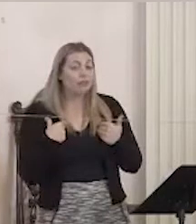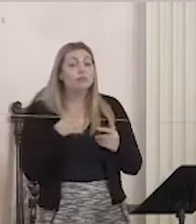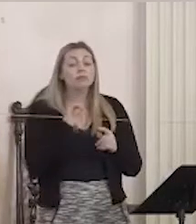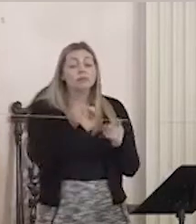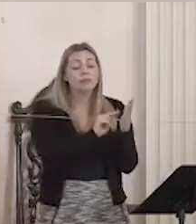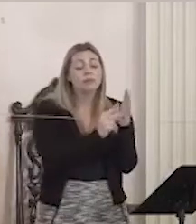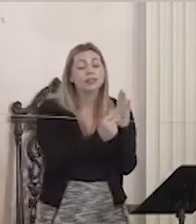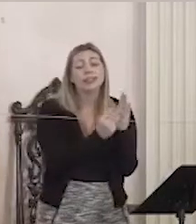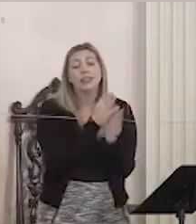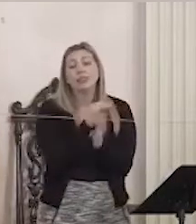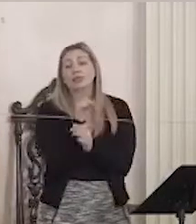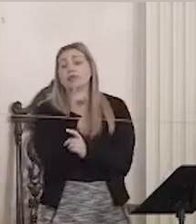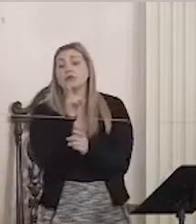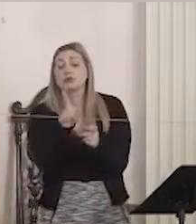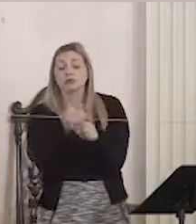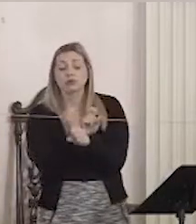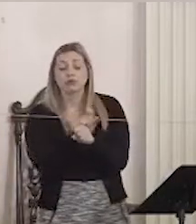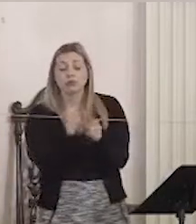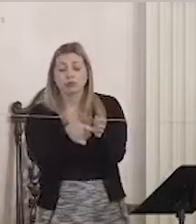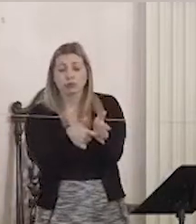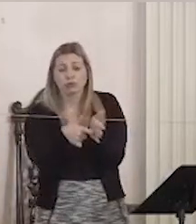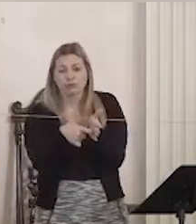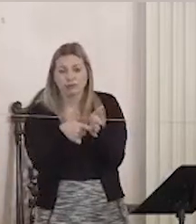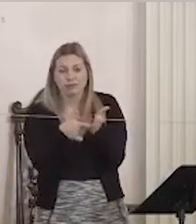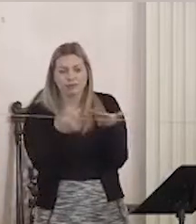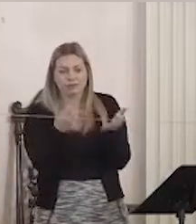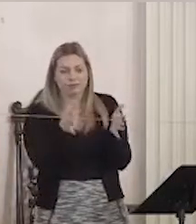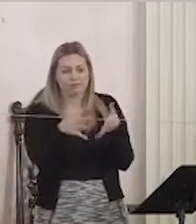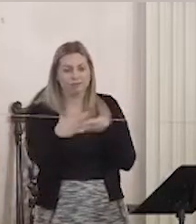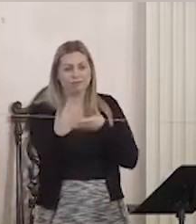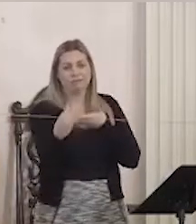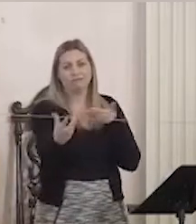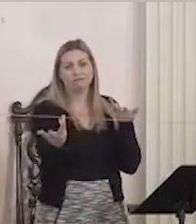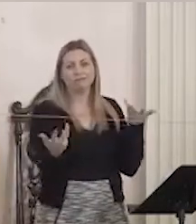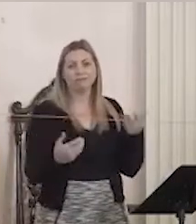their meaning and their true requirement has gone out.